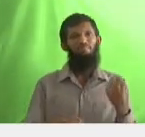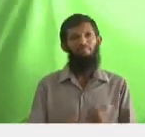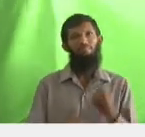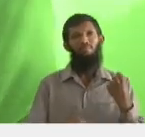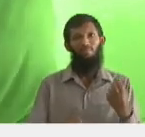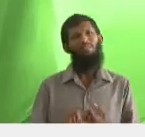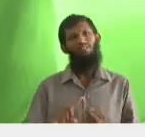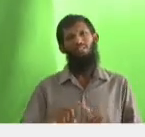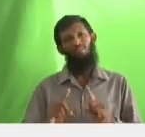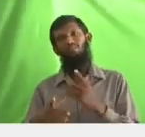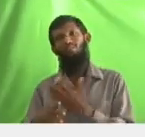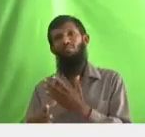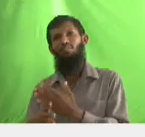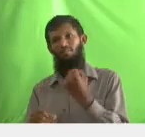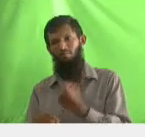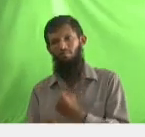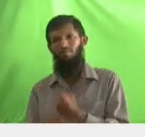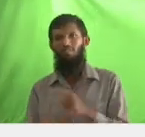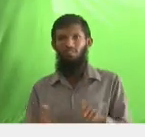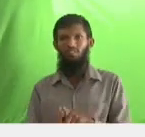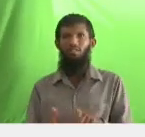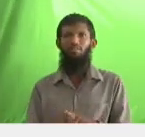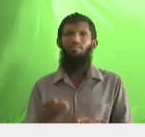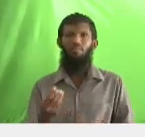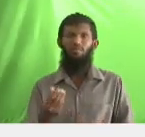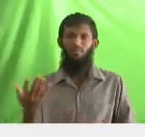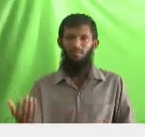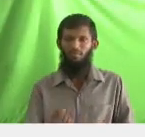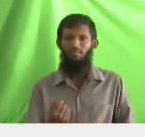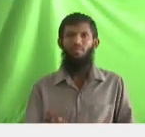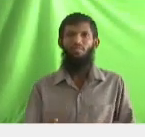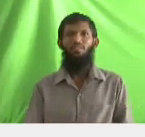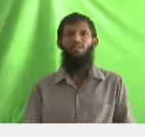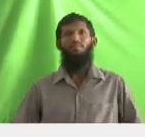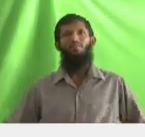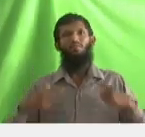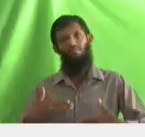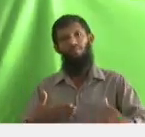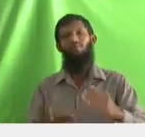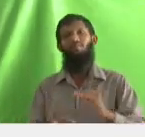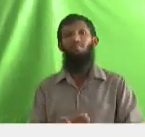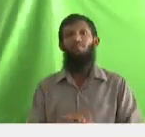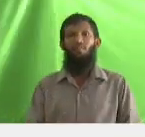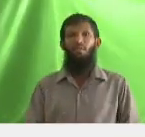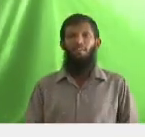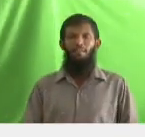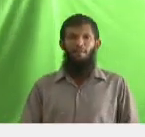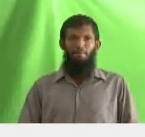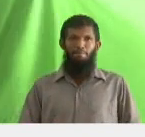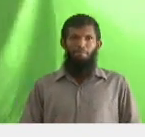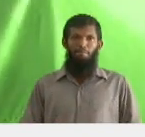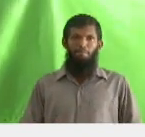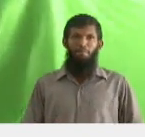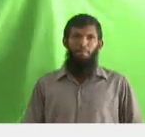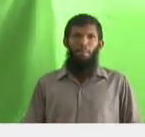work in one way or another in order to ensure that we survive. He has set